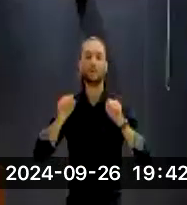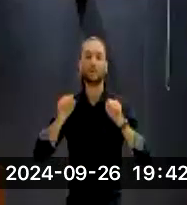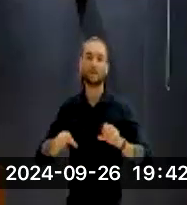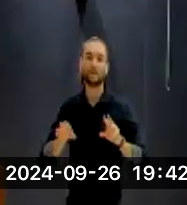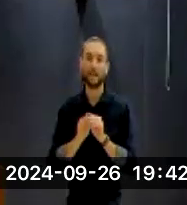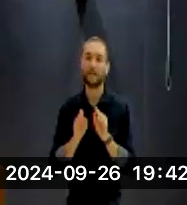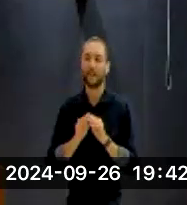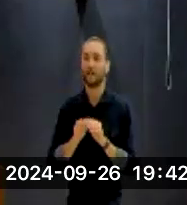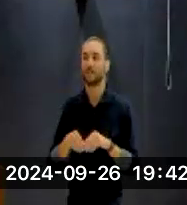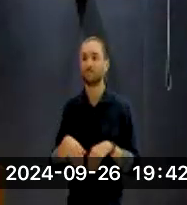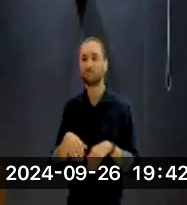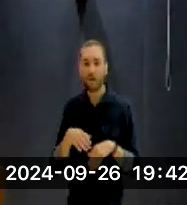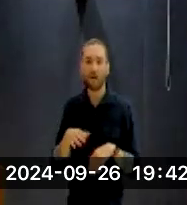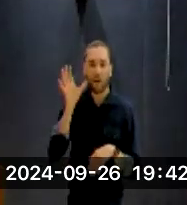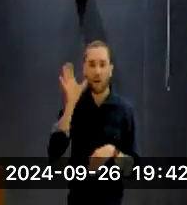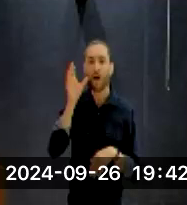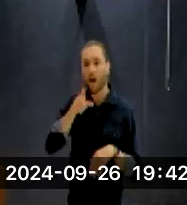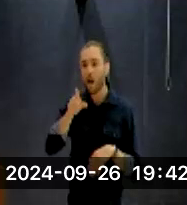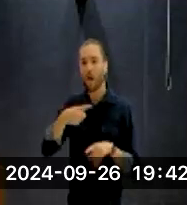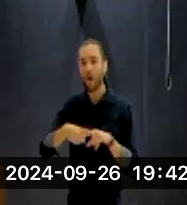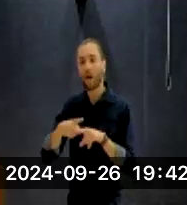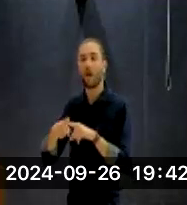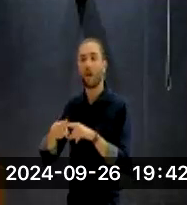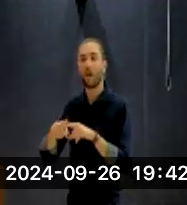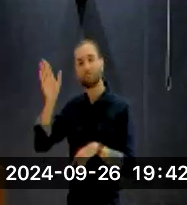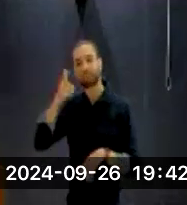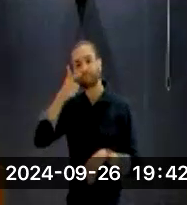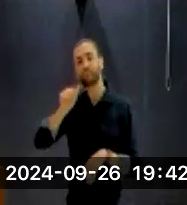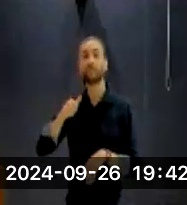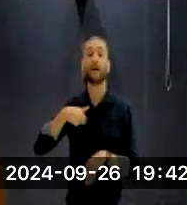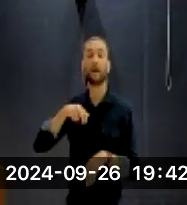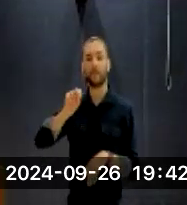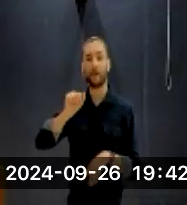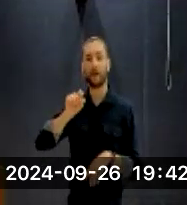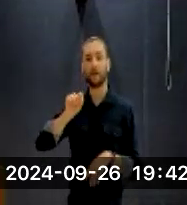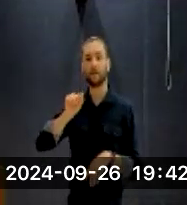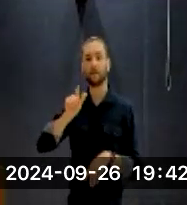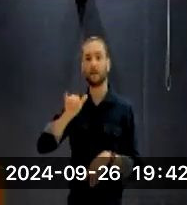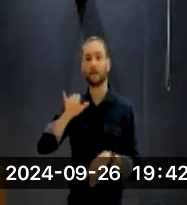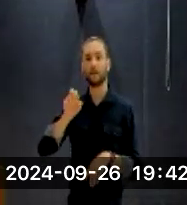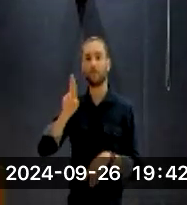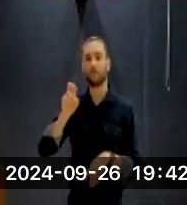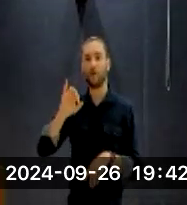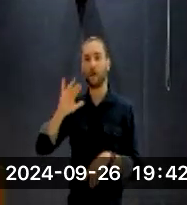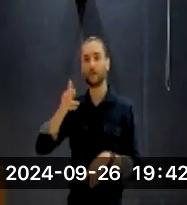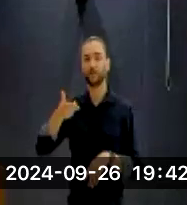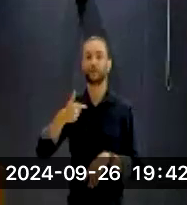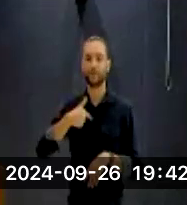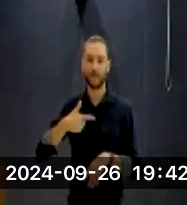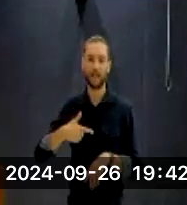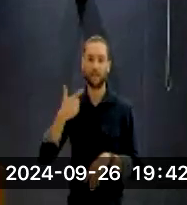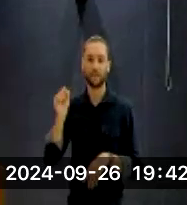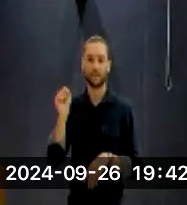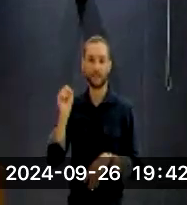great to hear all the speakers. So my name is Natalie Reich. I live in San Diego, and I'm a single